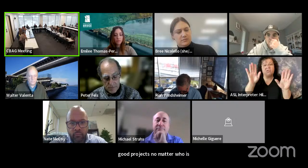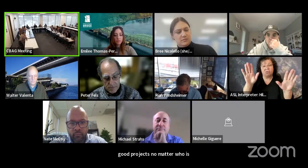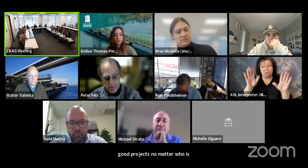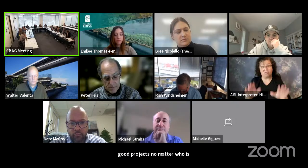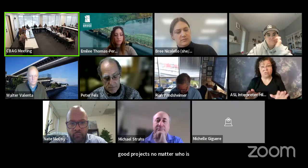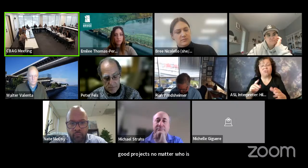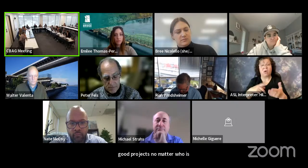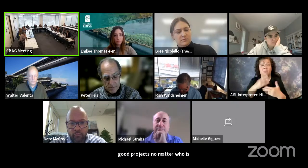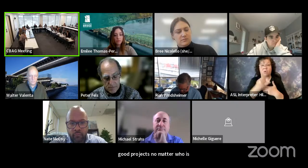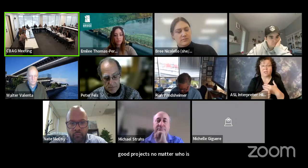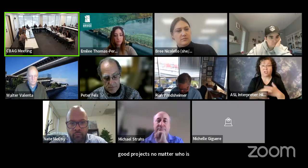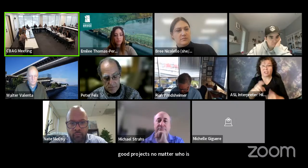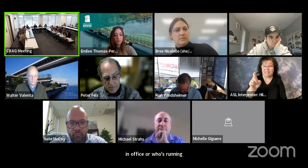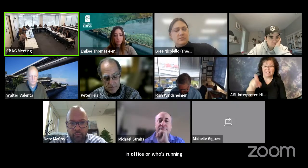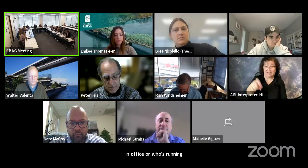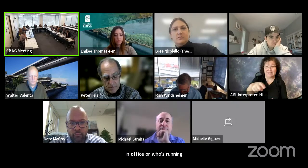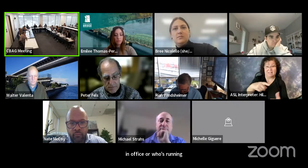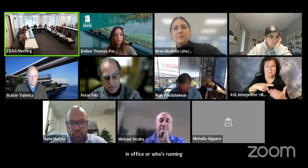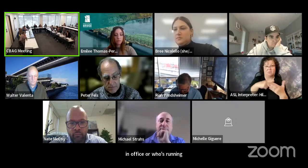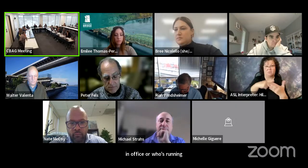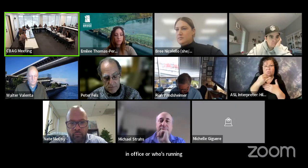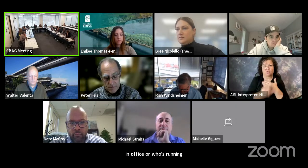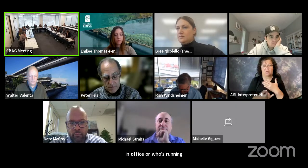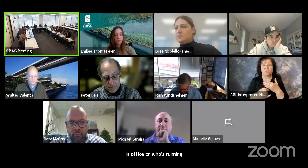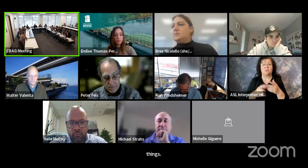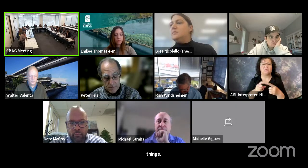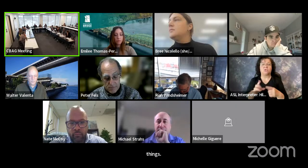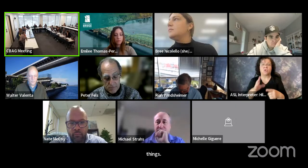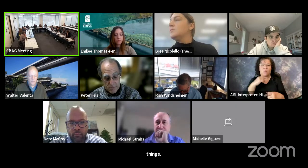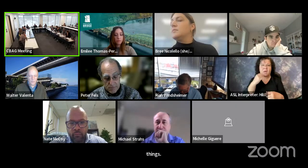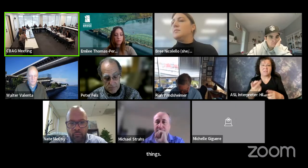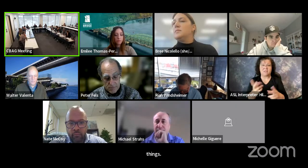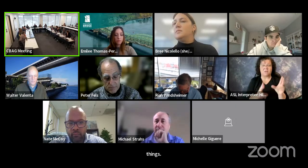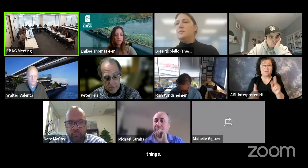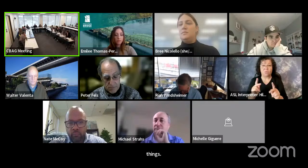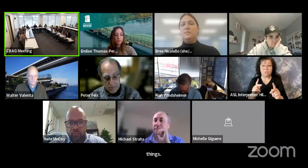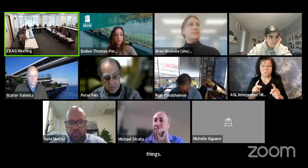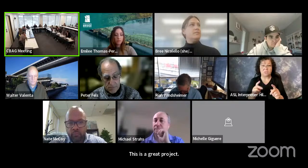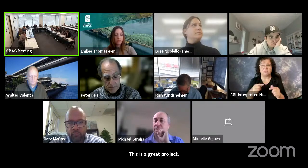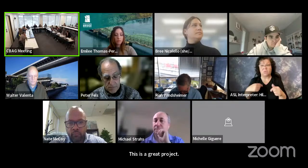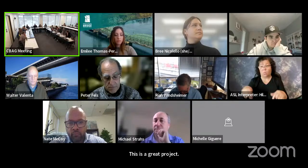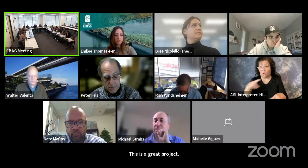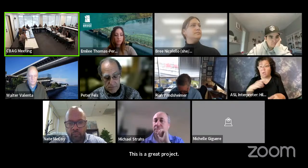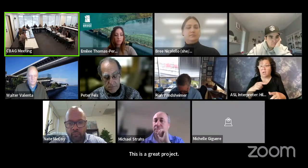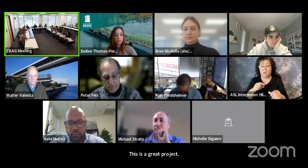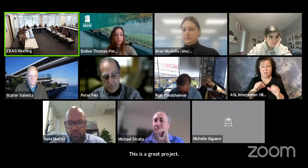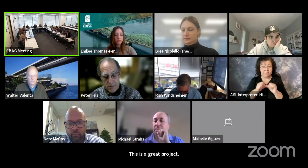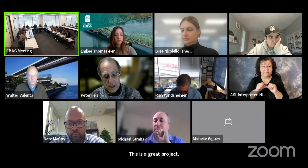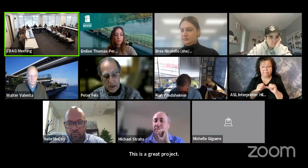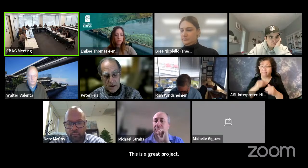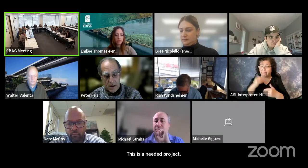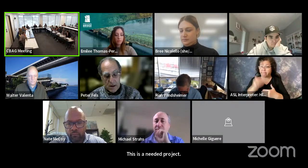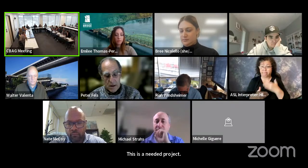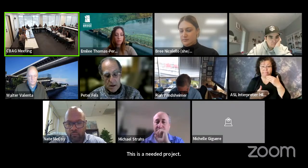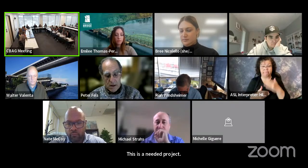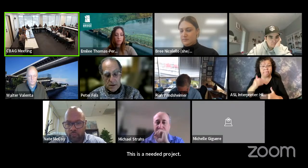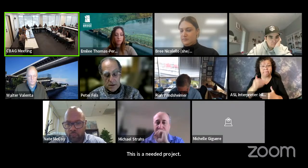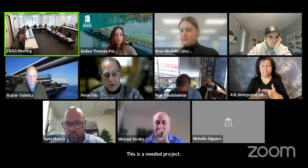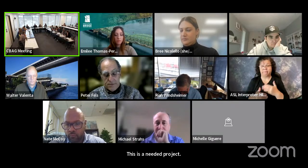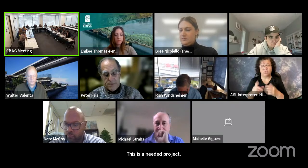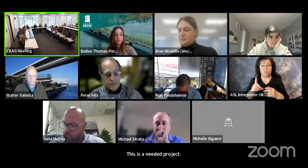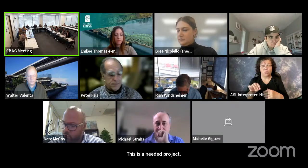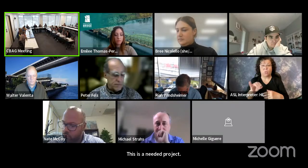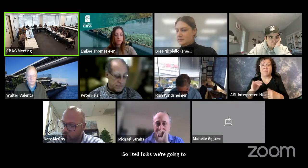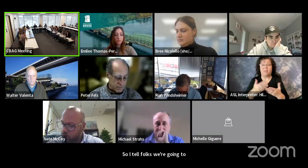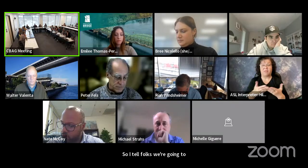is a needed project. So I tell folks, we're going to keep churning. We're going to keep doing the things that we're doing because we